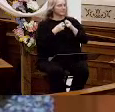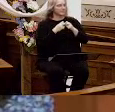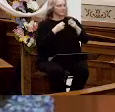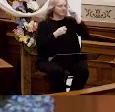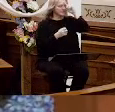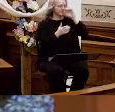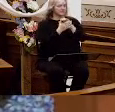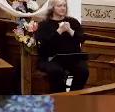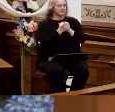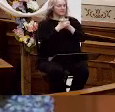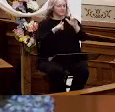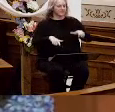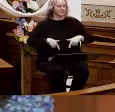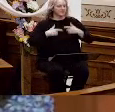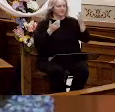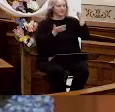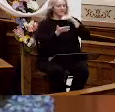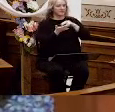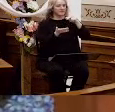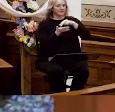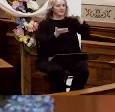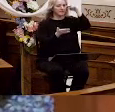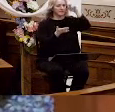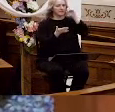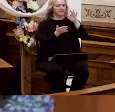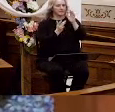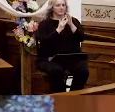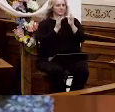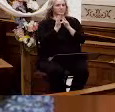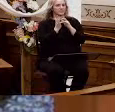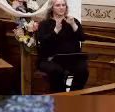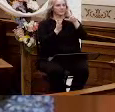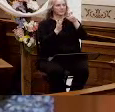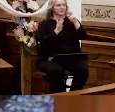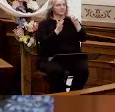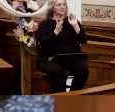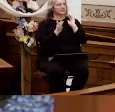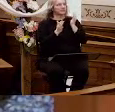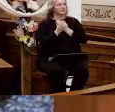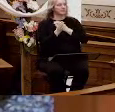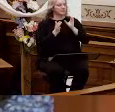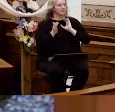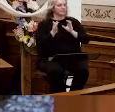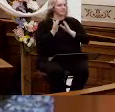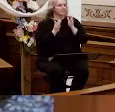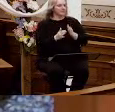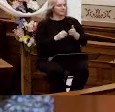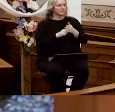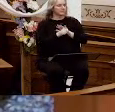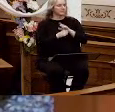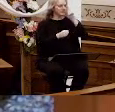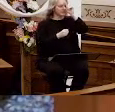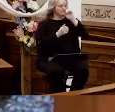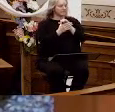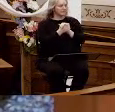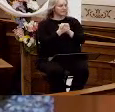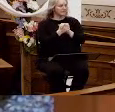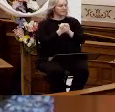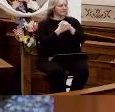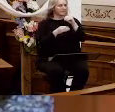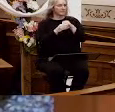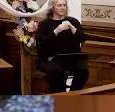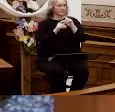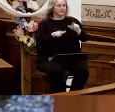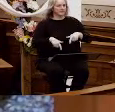Jesus, even though we as Christians fully believe in the resurrection. We come again to communion because it is important,